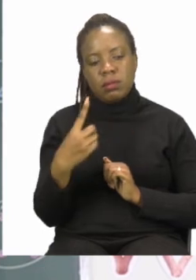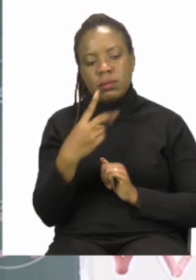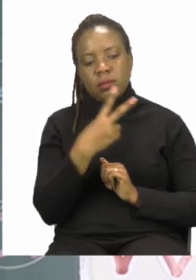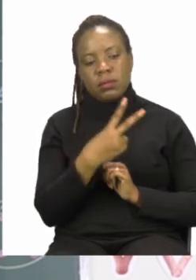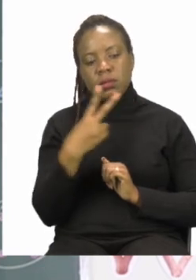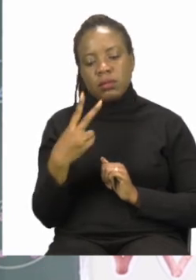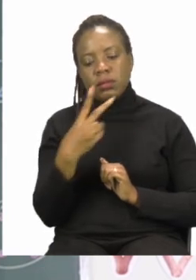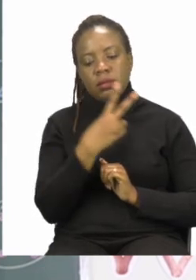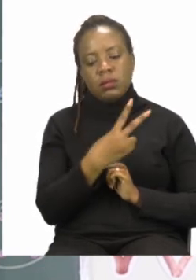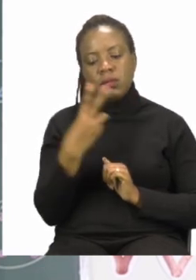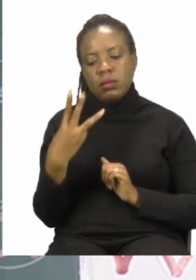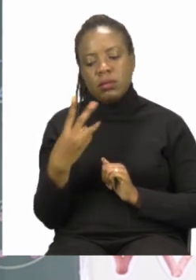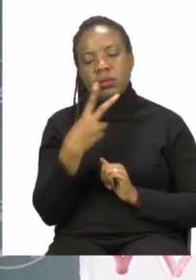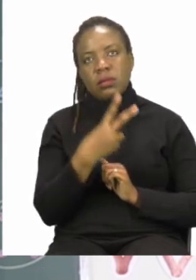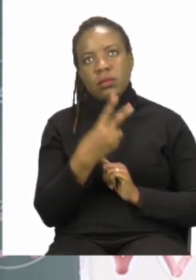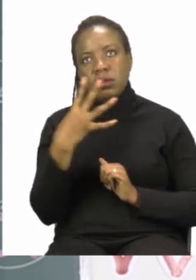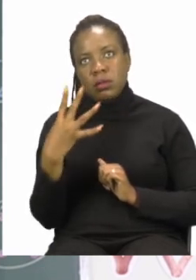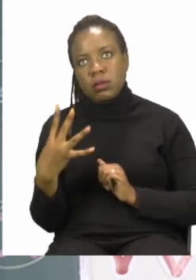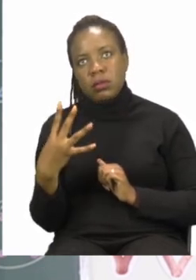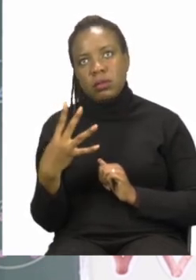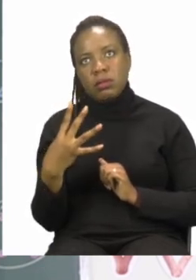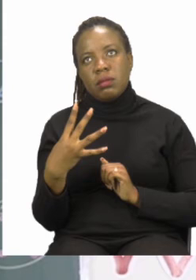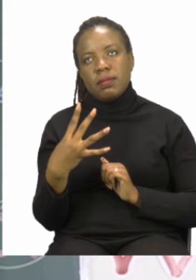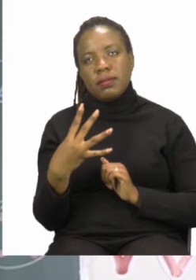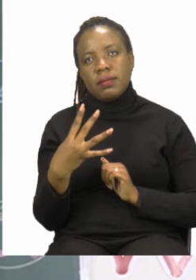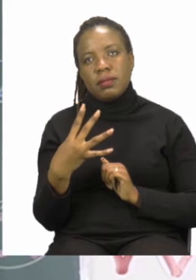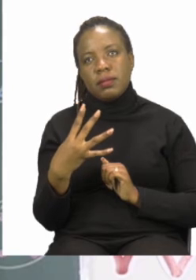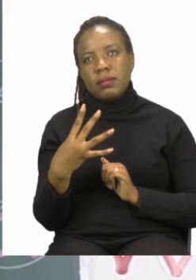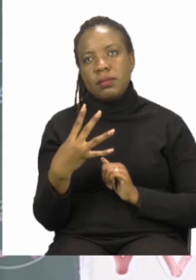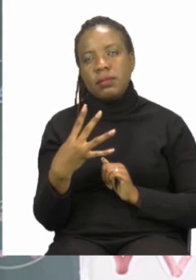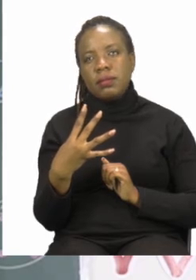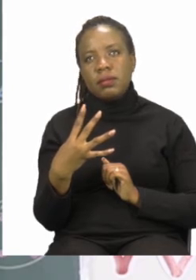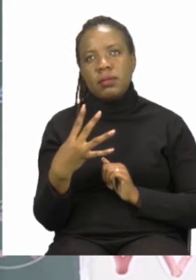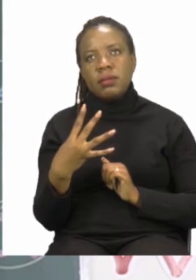21, 22, 23, 24,